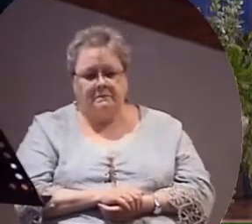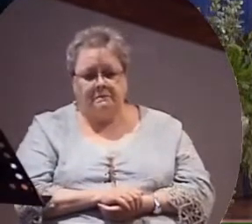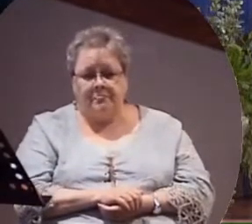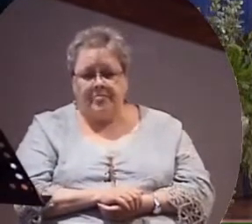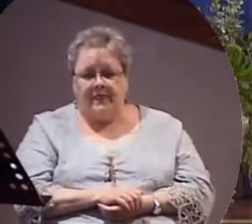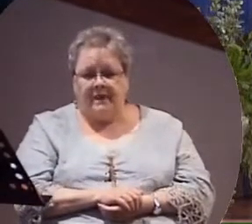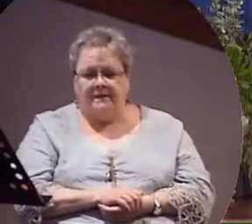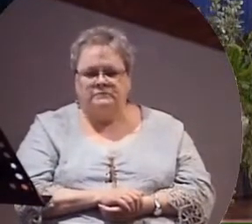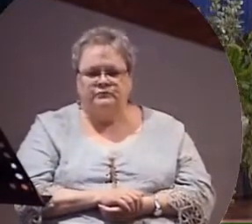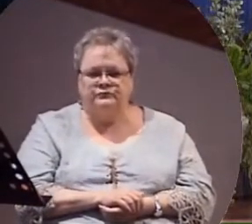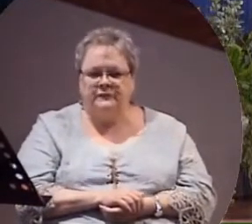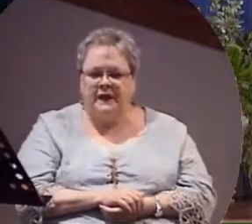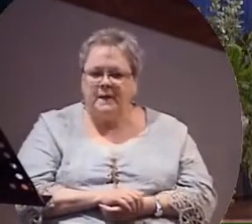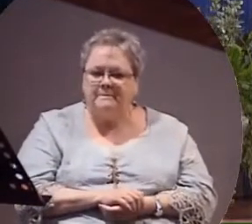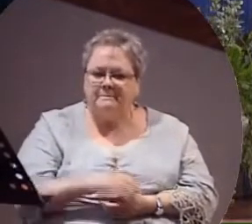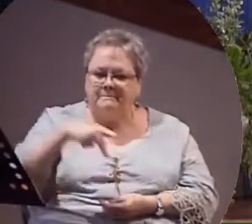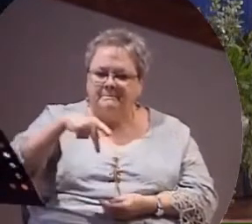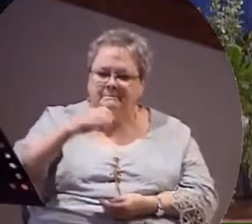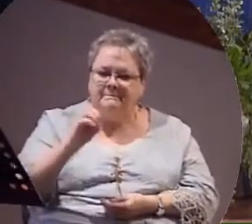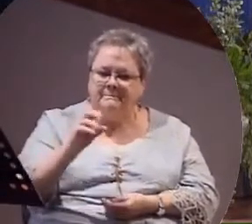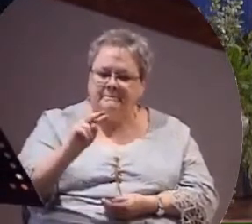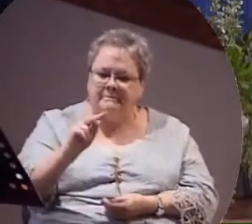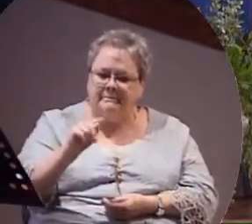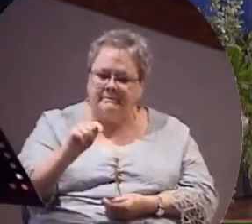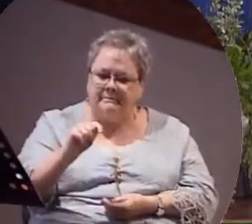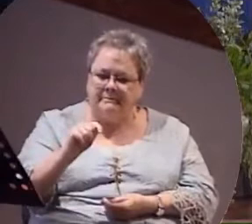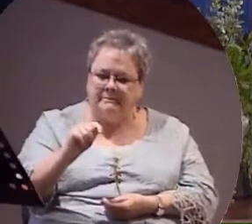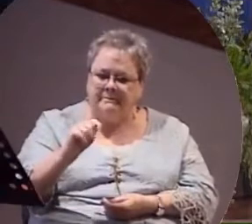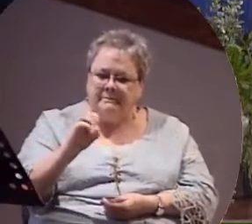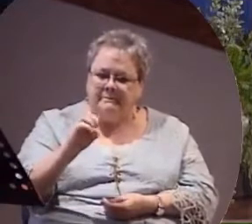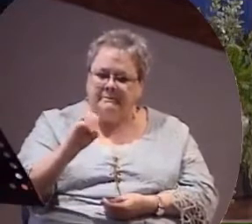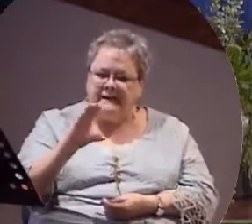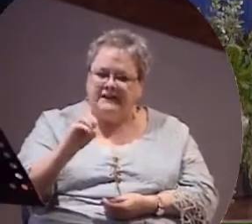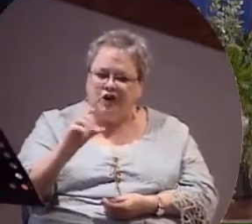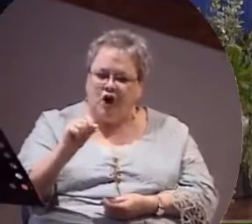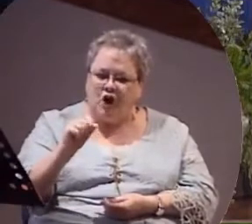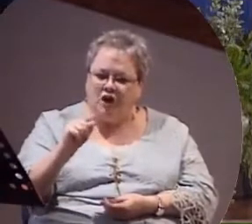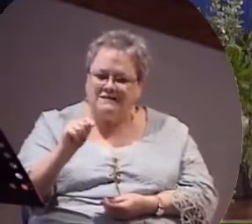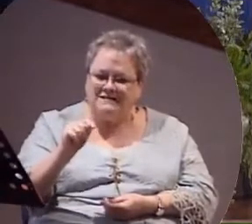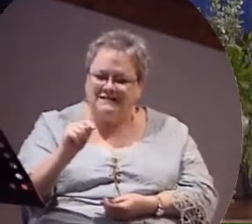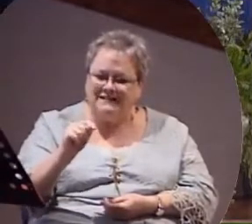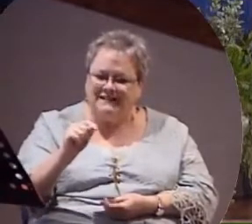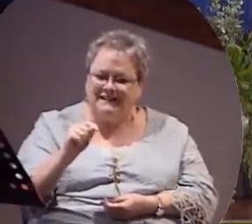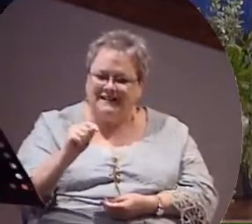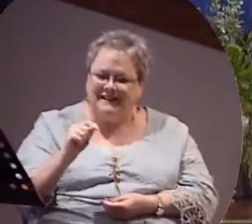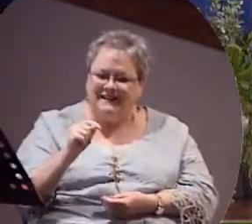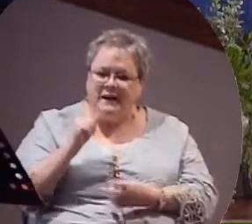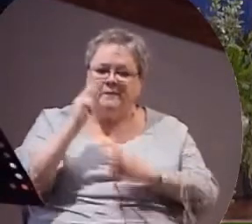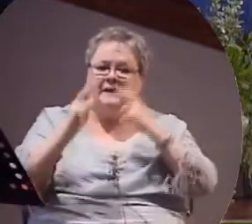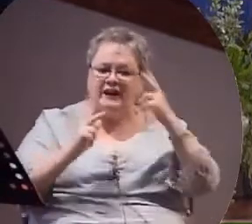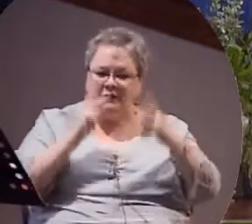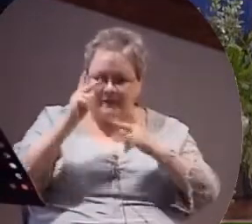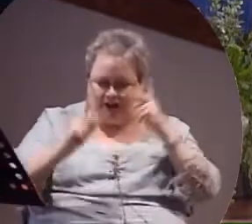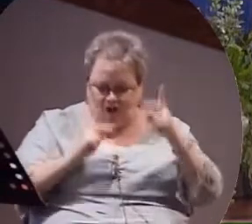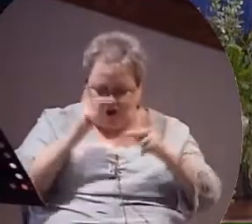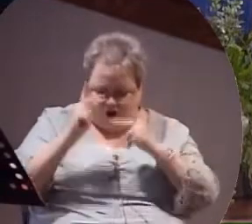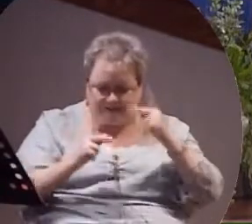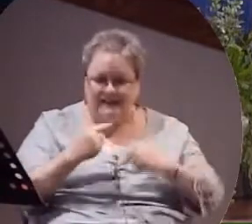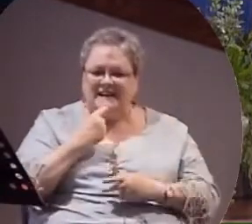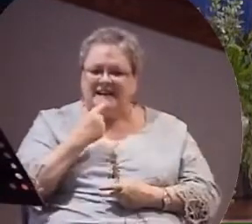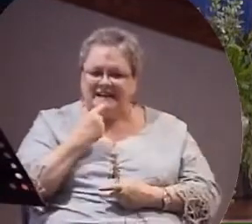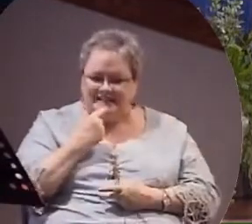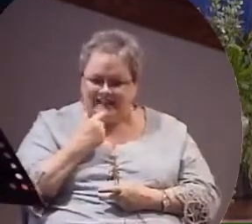Pentecostal preacher said, I happen to disagree with you. He said, I think if Paul come back today, he'd join the Pentecostal church. He would like our fire